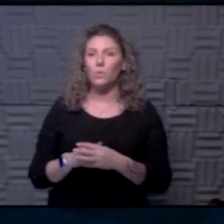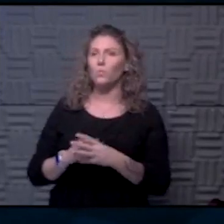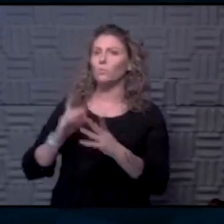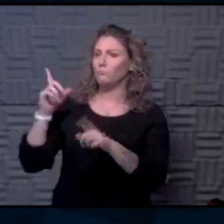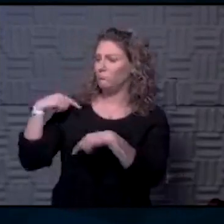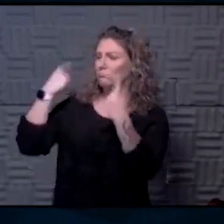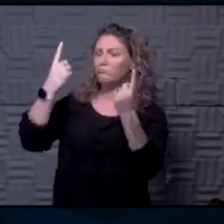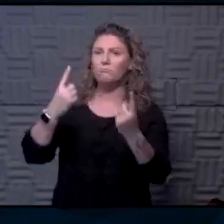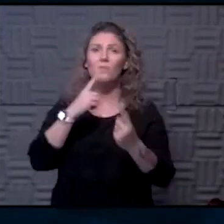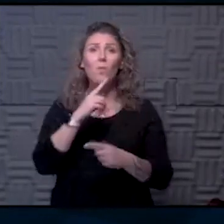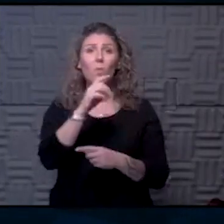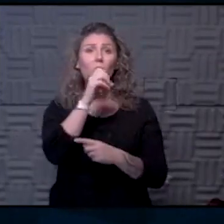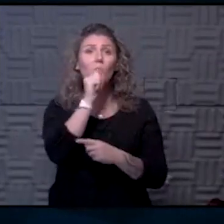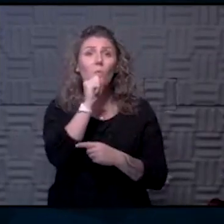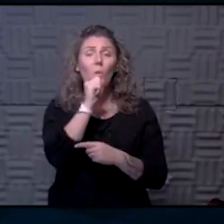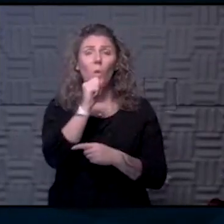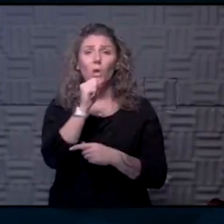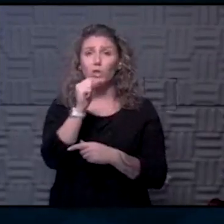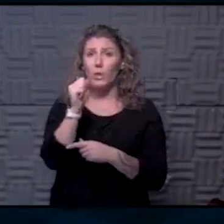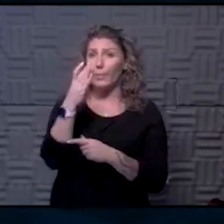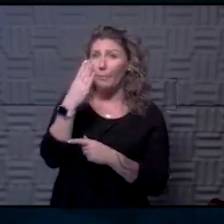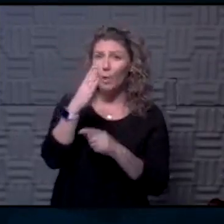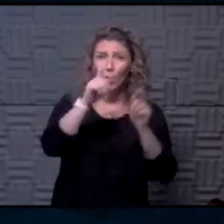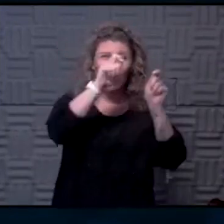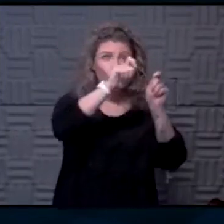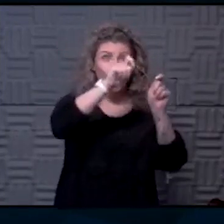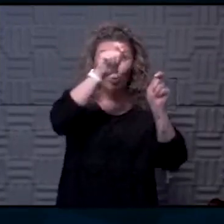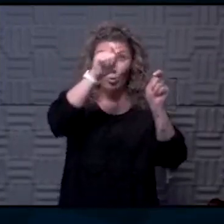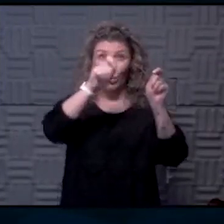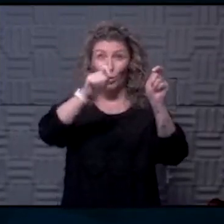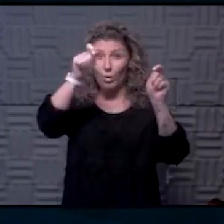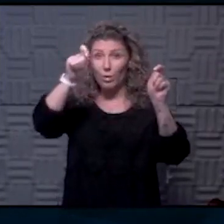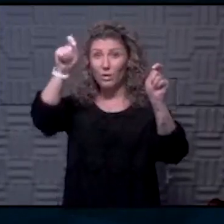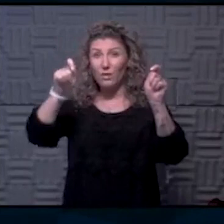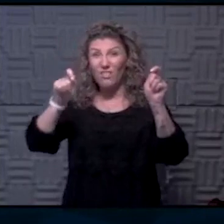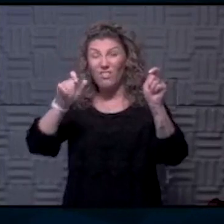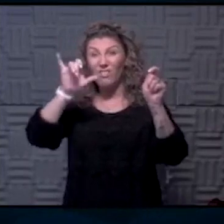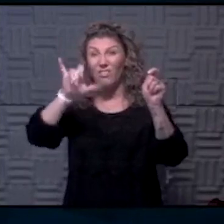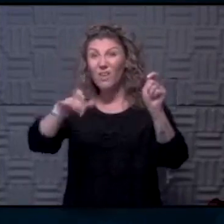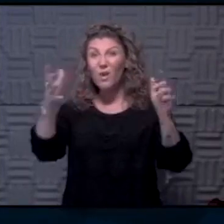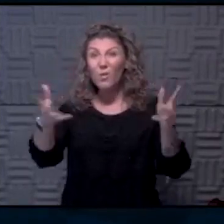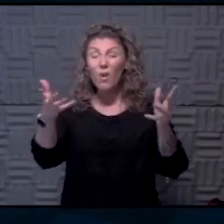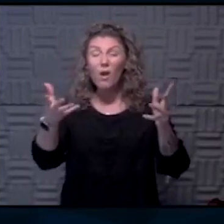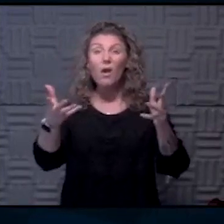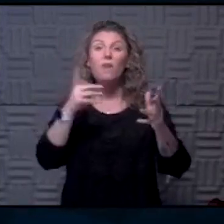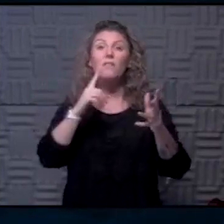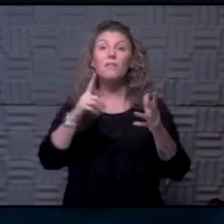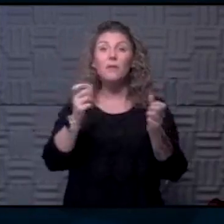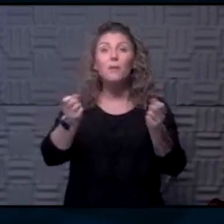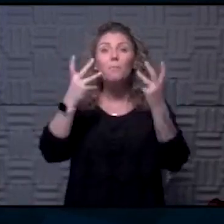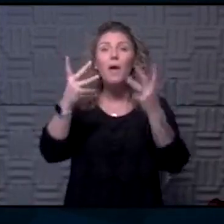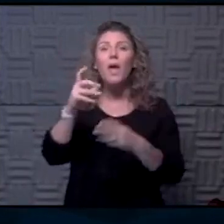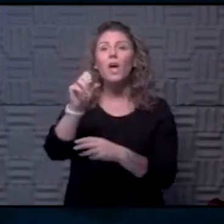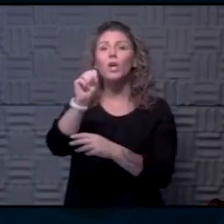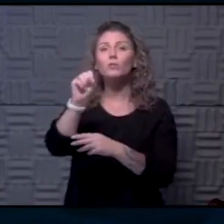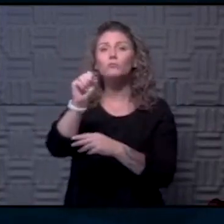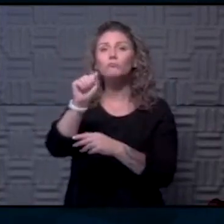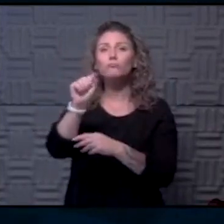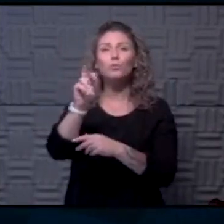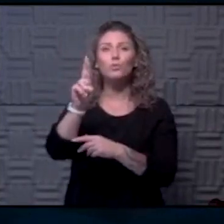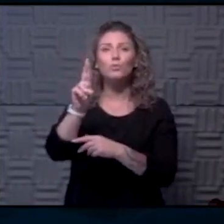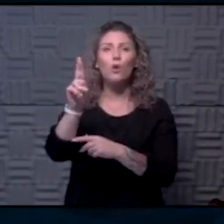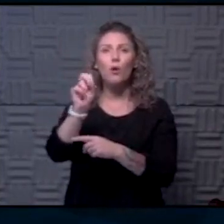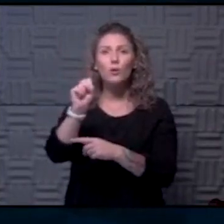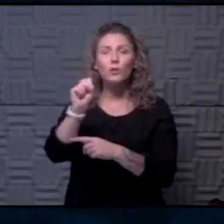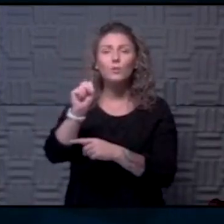the orange and the blue dots are sort of, think of it as the amount of SARS-CoV-2 or COVID-19